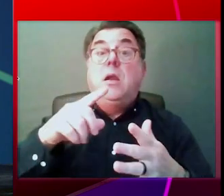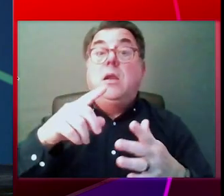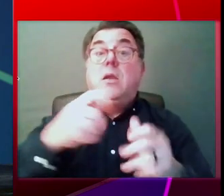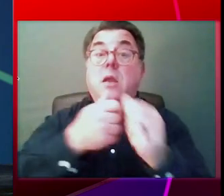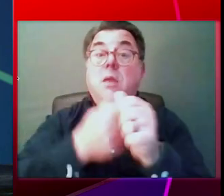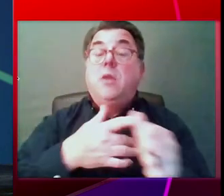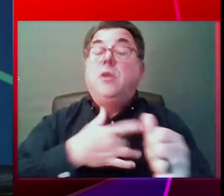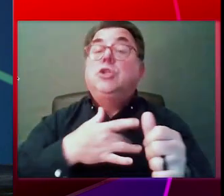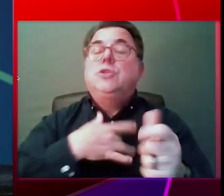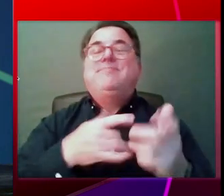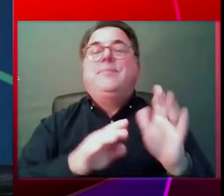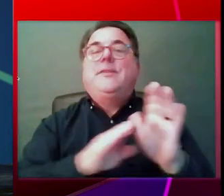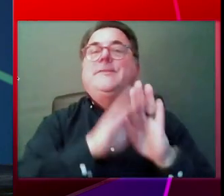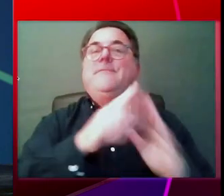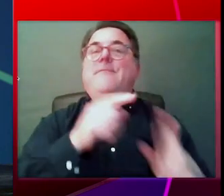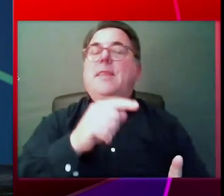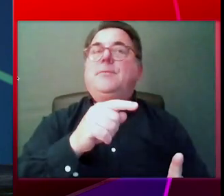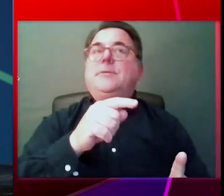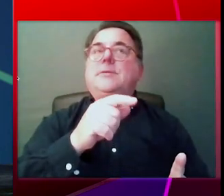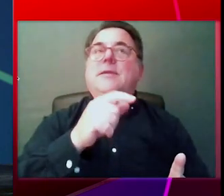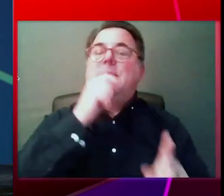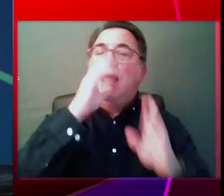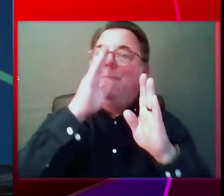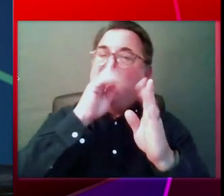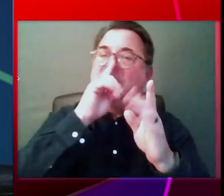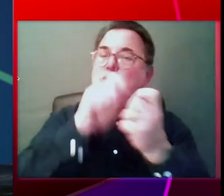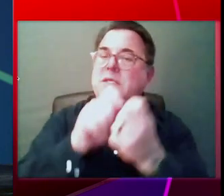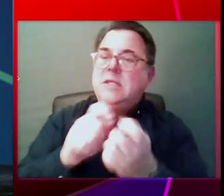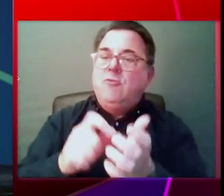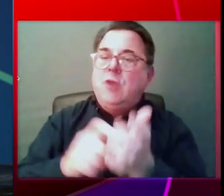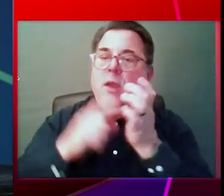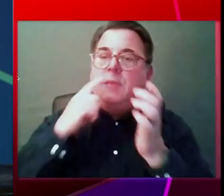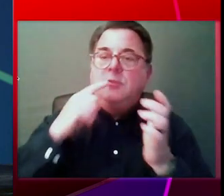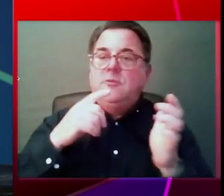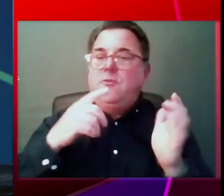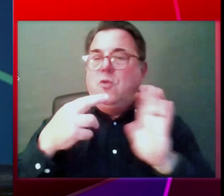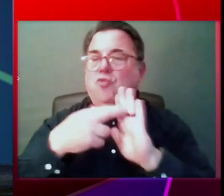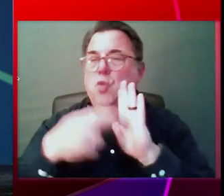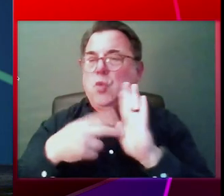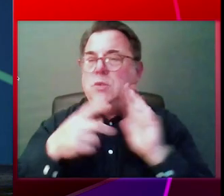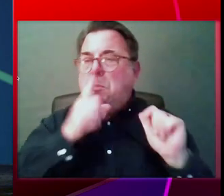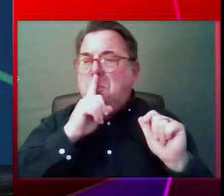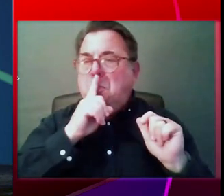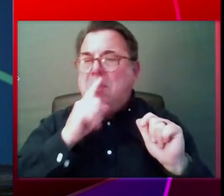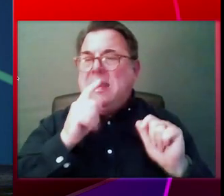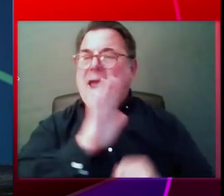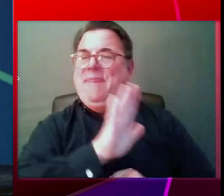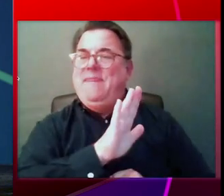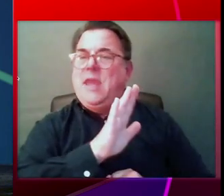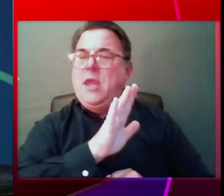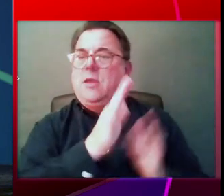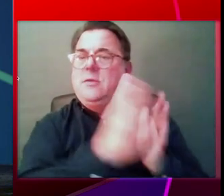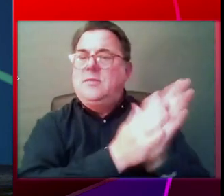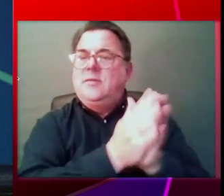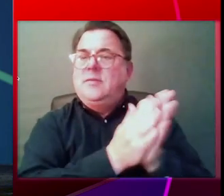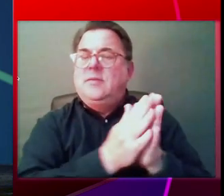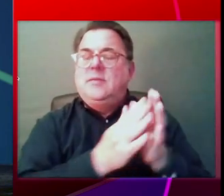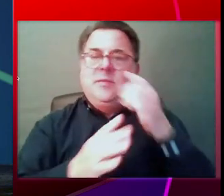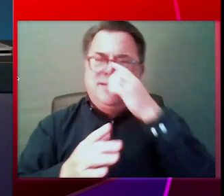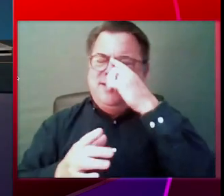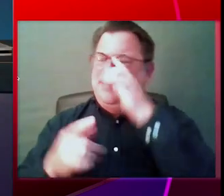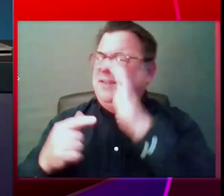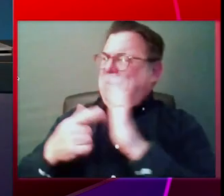developers aren't paying attention to the detailed requirements of those things. That's not an area that they're... Sometimes you have to be a lawyer to